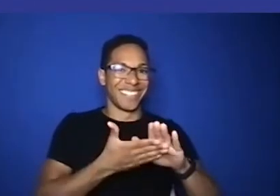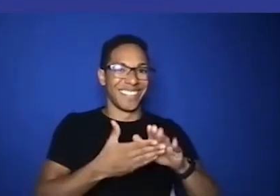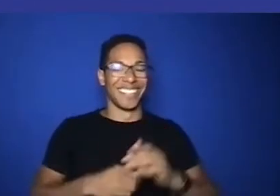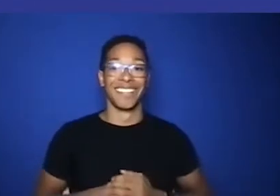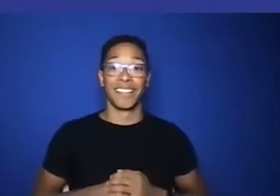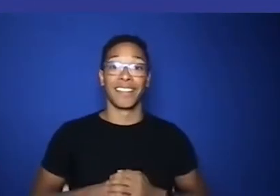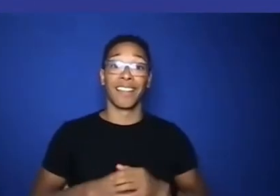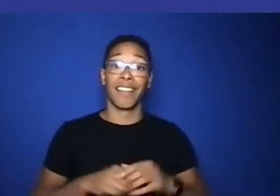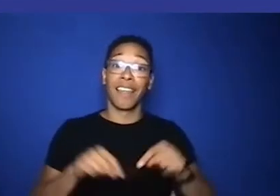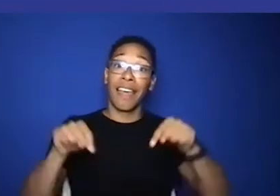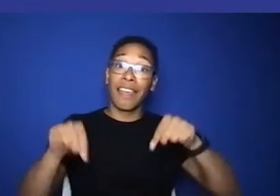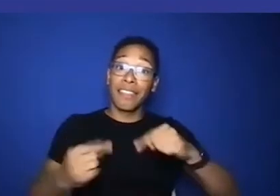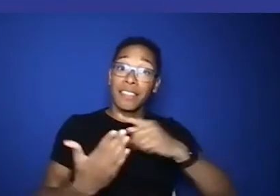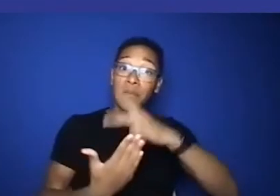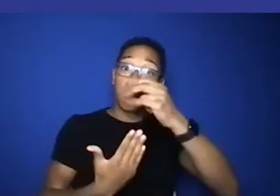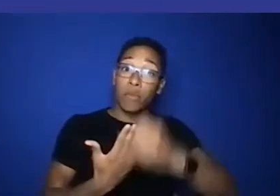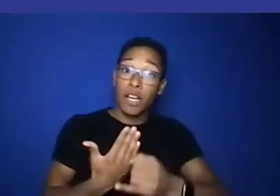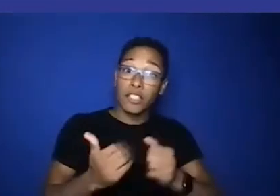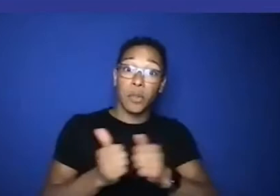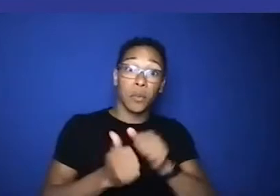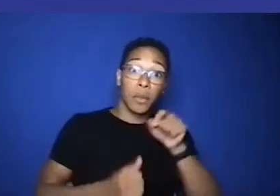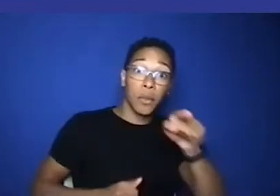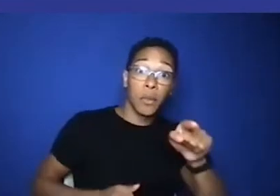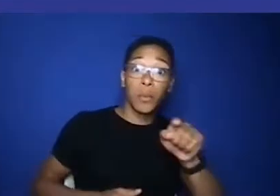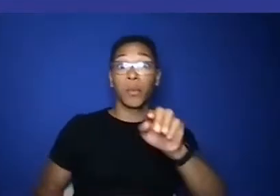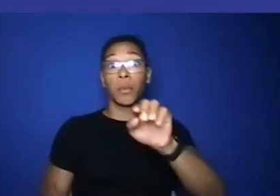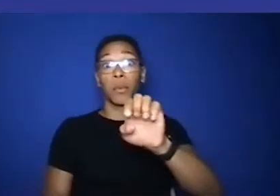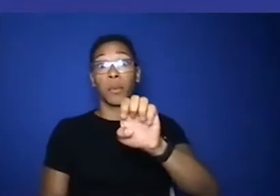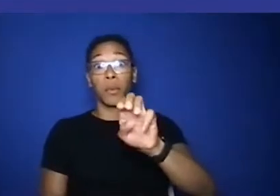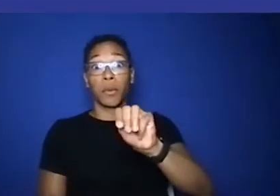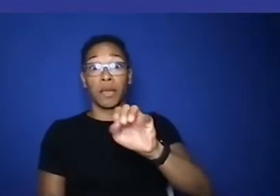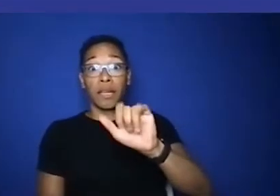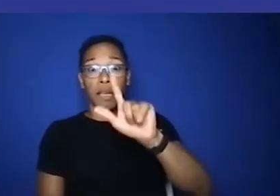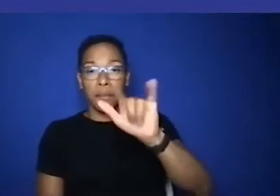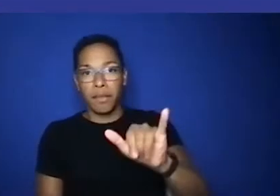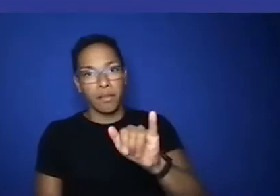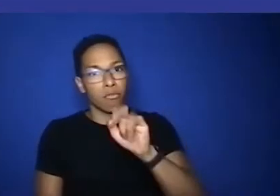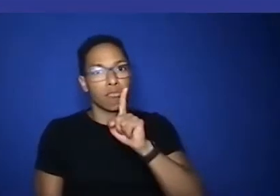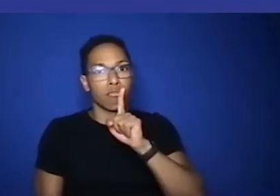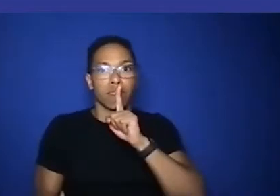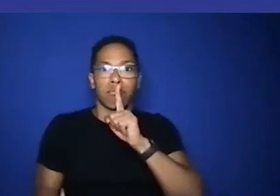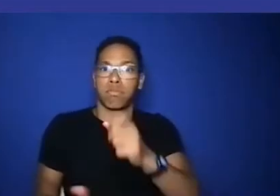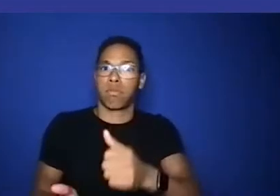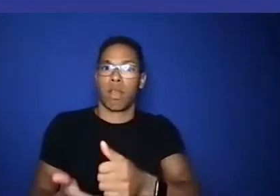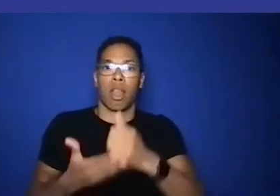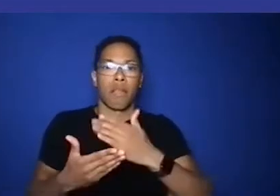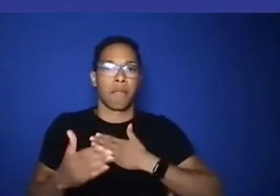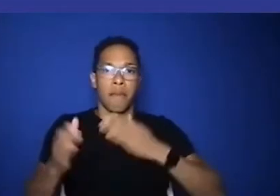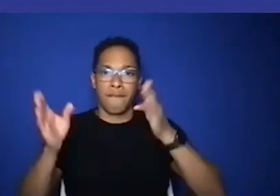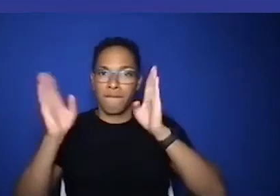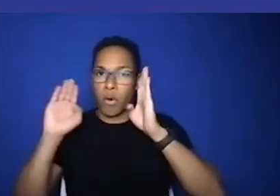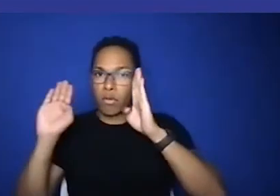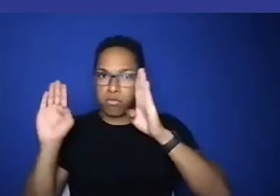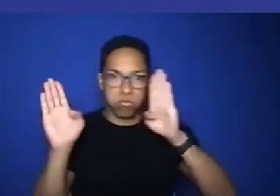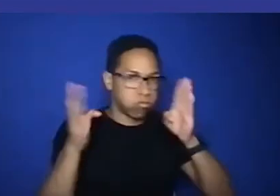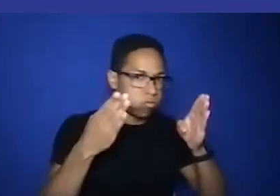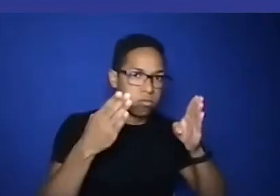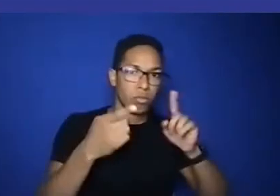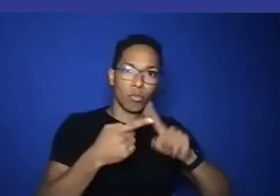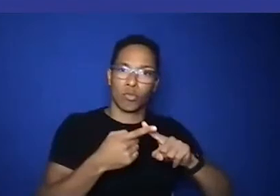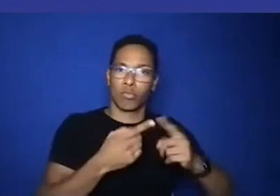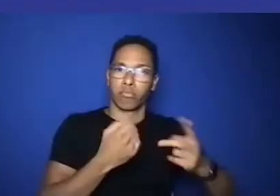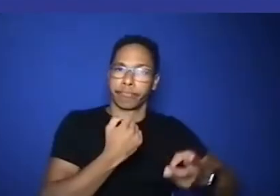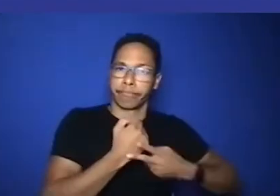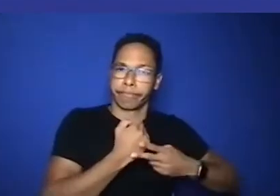with you and Emily has brought my attention back to archives in a way that I'd really been missing. But to go off what you were saying,